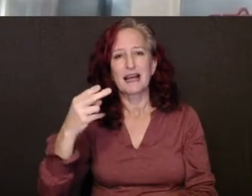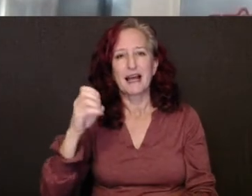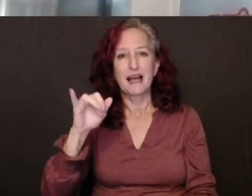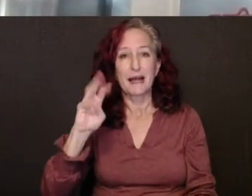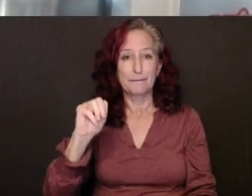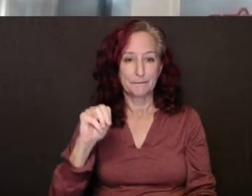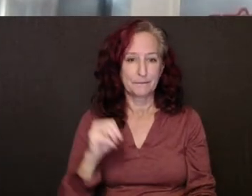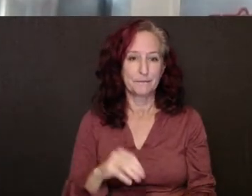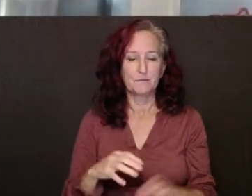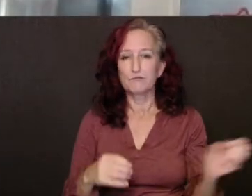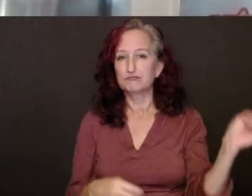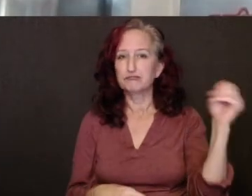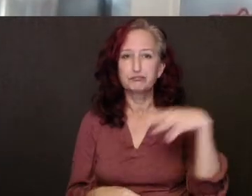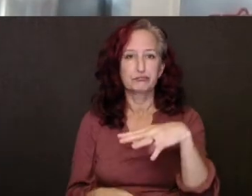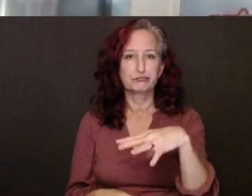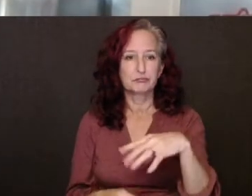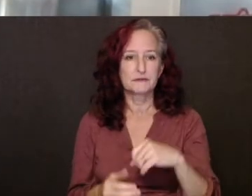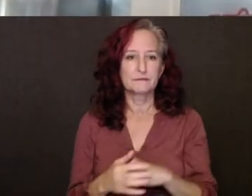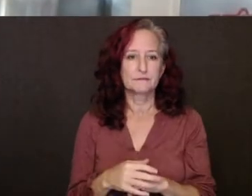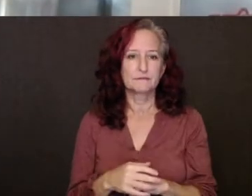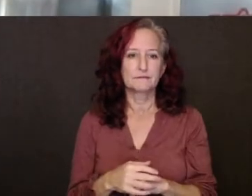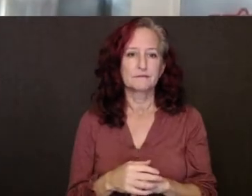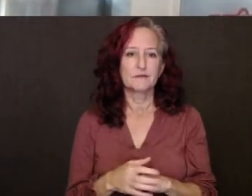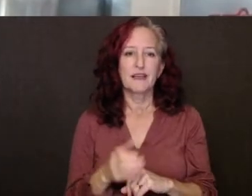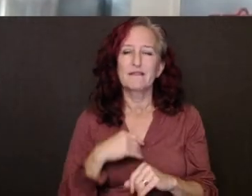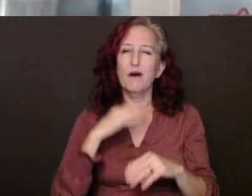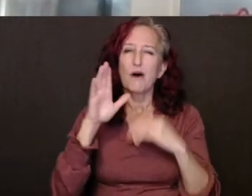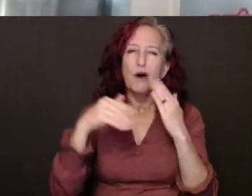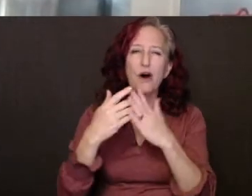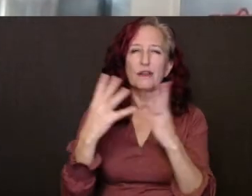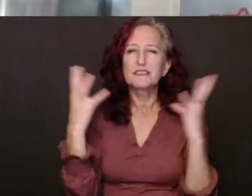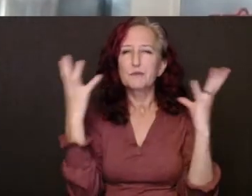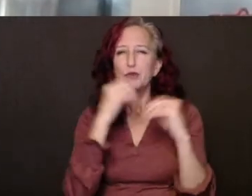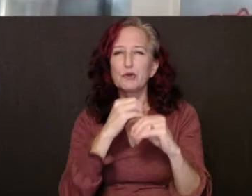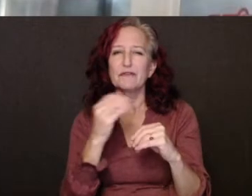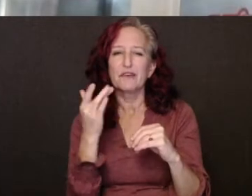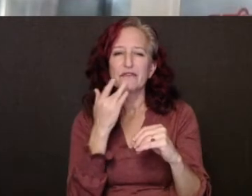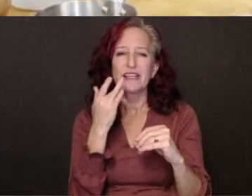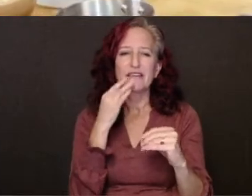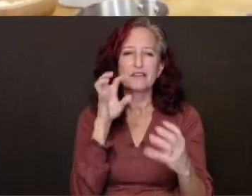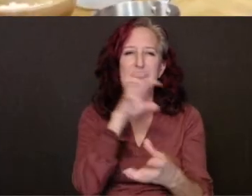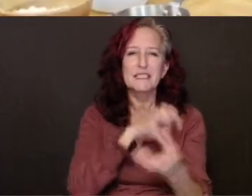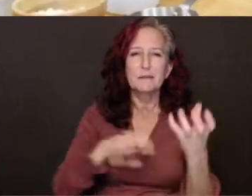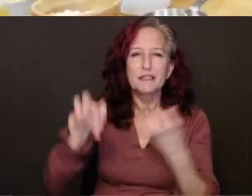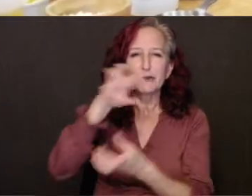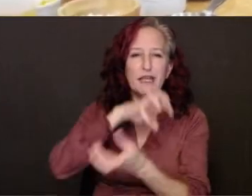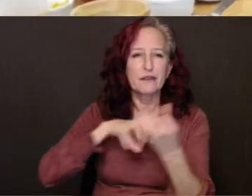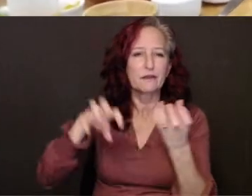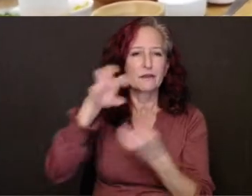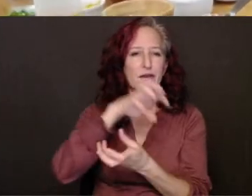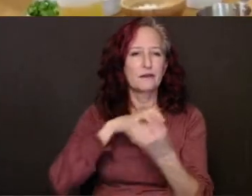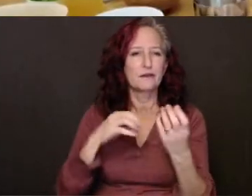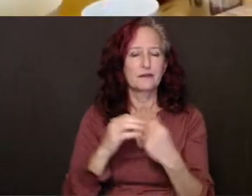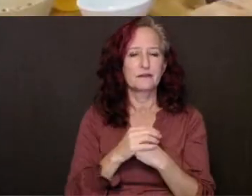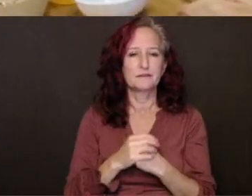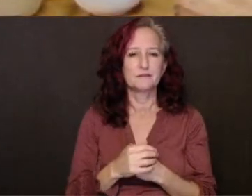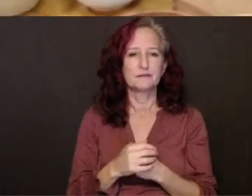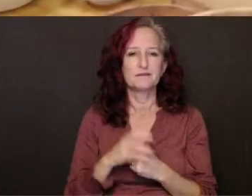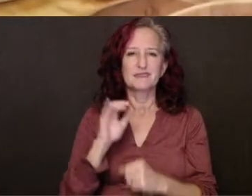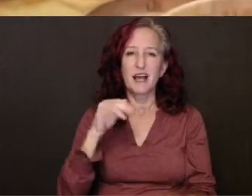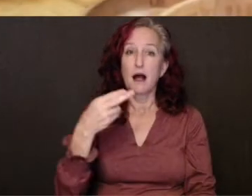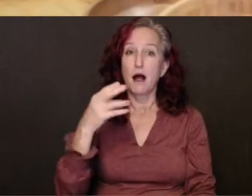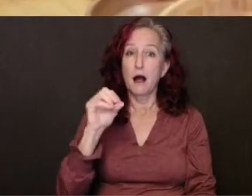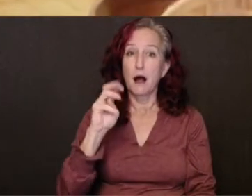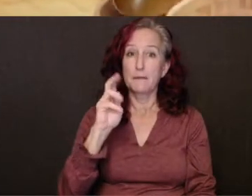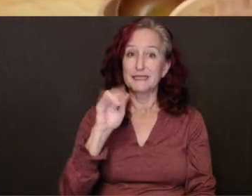we make a lot of hatch chili, but the closest we can find since I reside here in California is the Anaheim. I'm going to throw